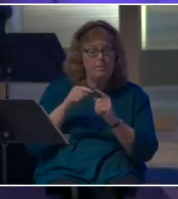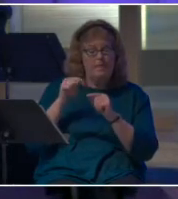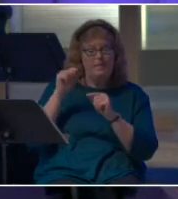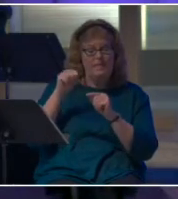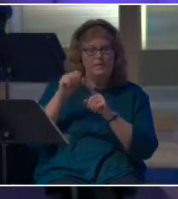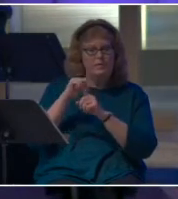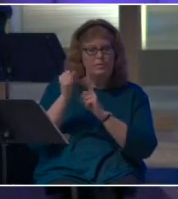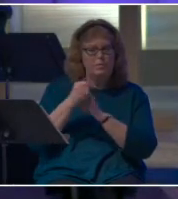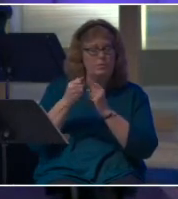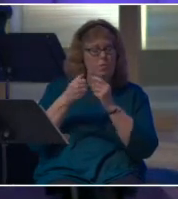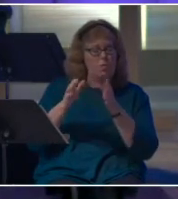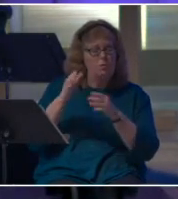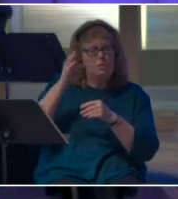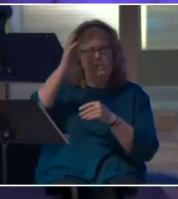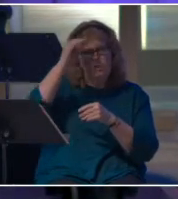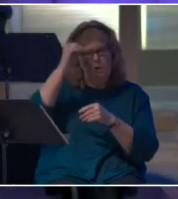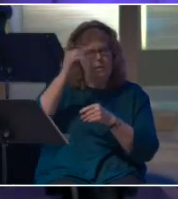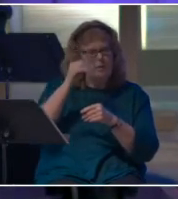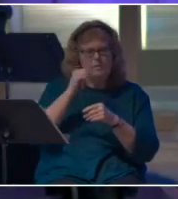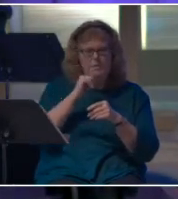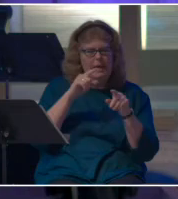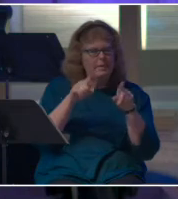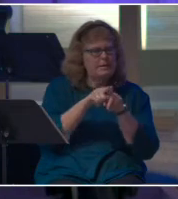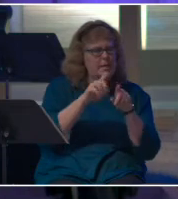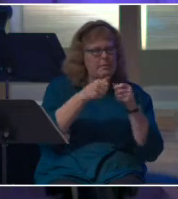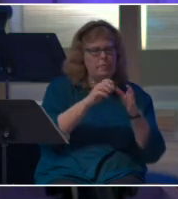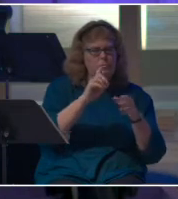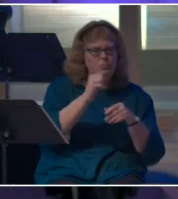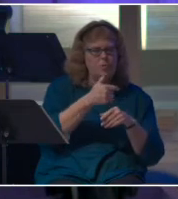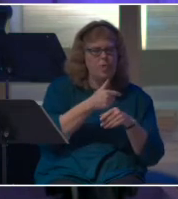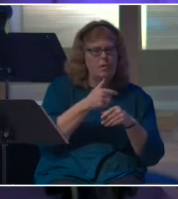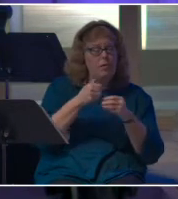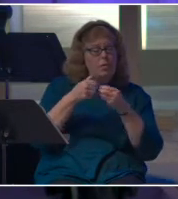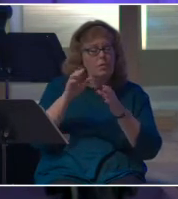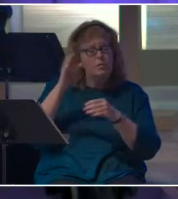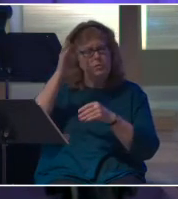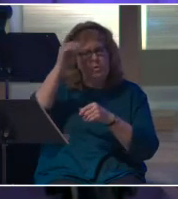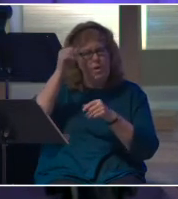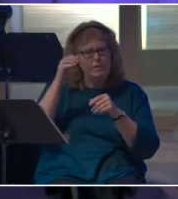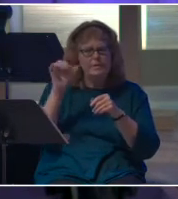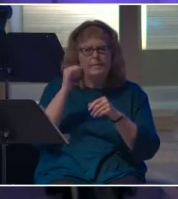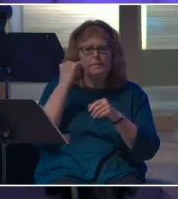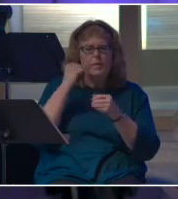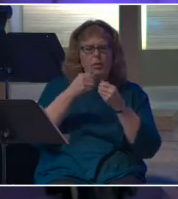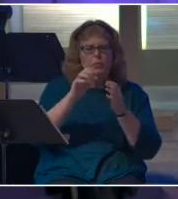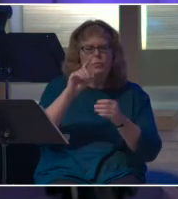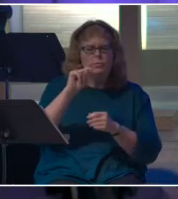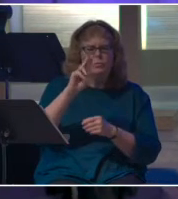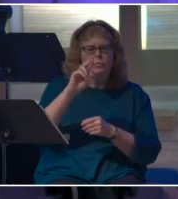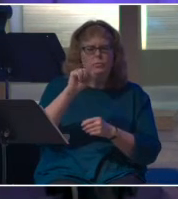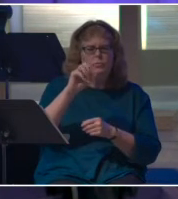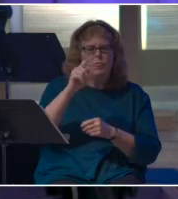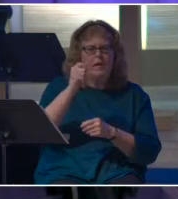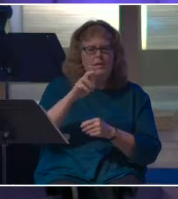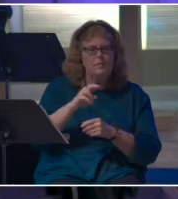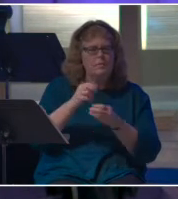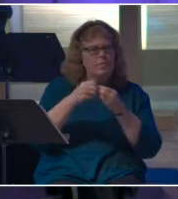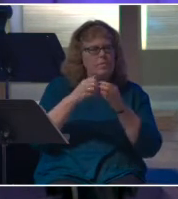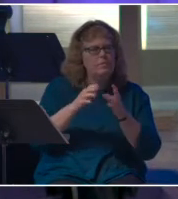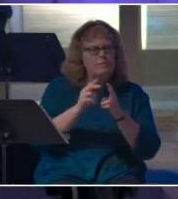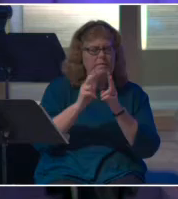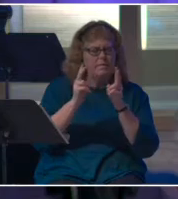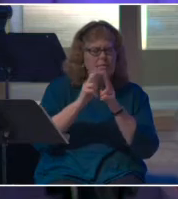context, losing a donkey is not like losing a dog. In this case, it's like losing a tractor, right? You're losing a